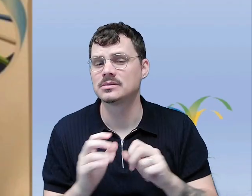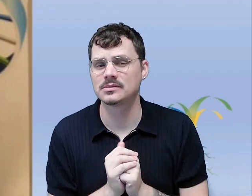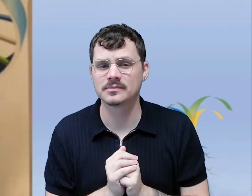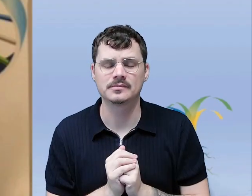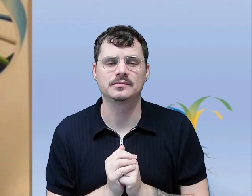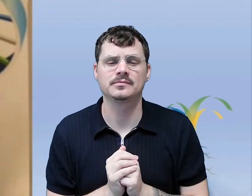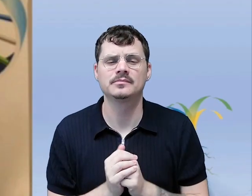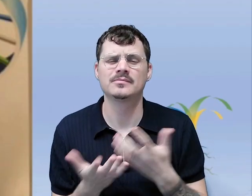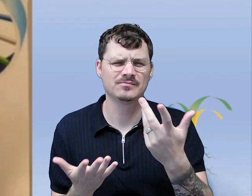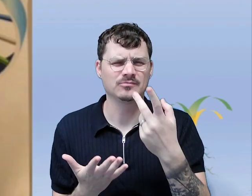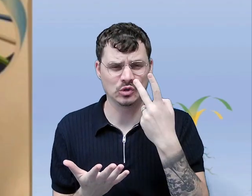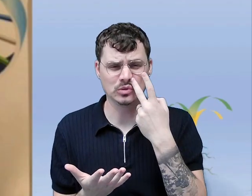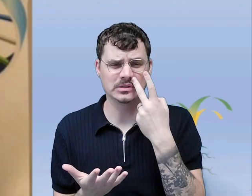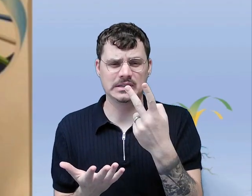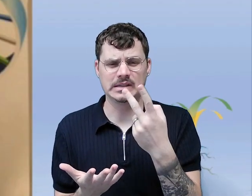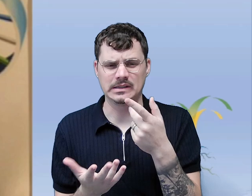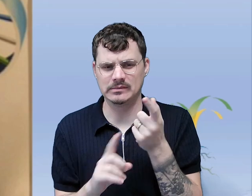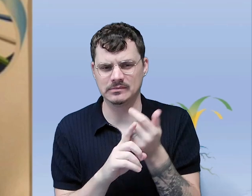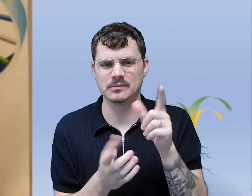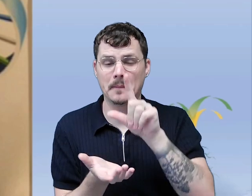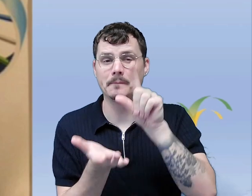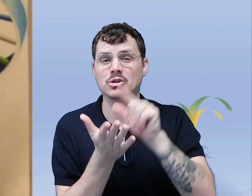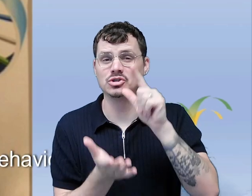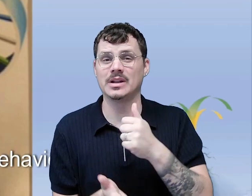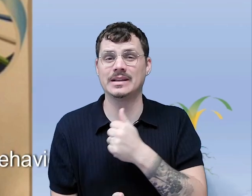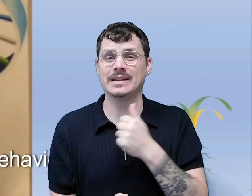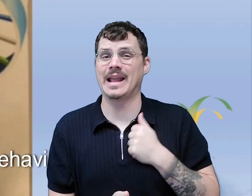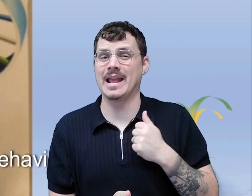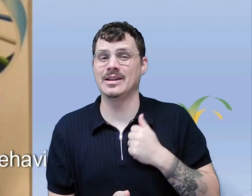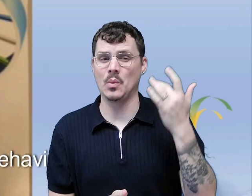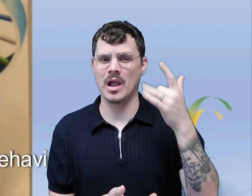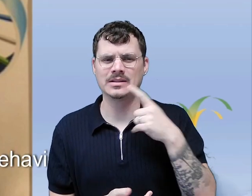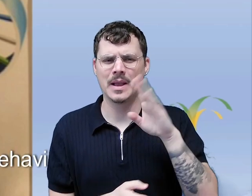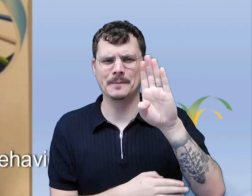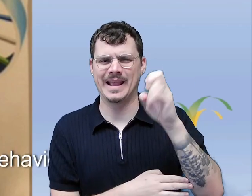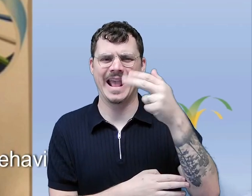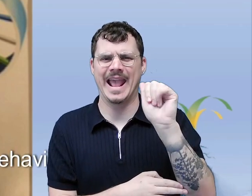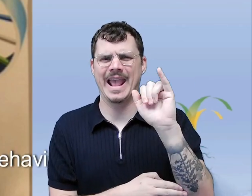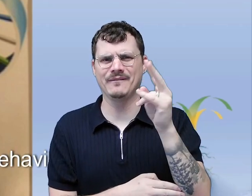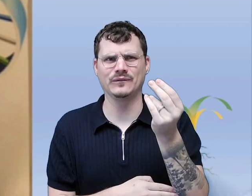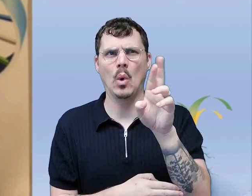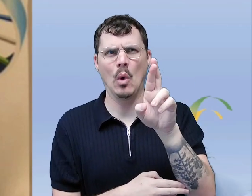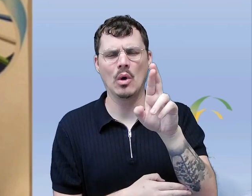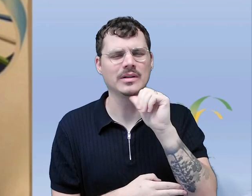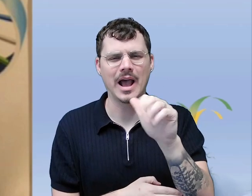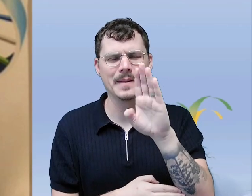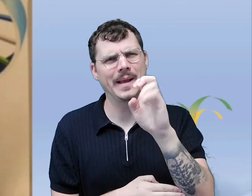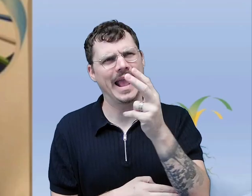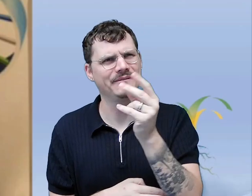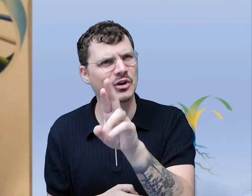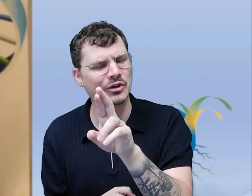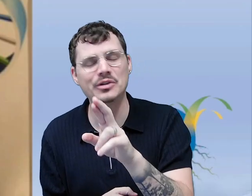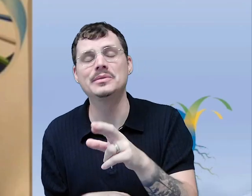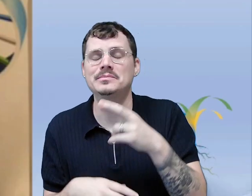analysis. And as you can see, it was published in Canada because it's behavior, not